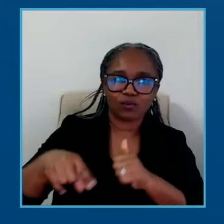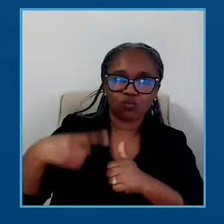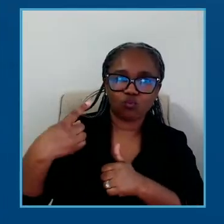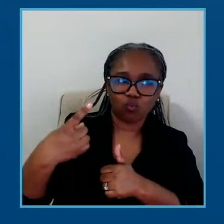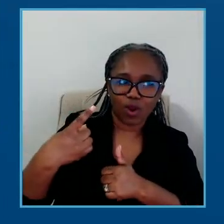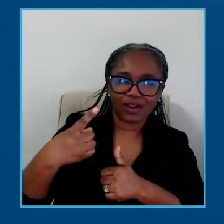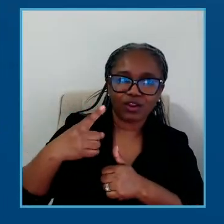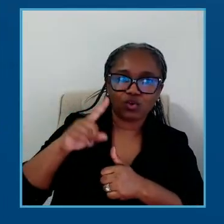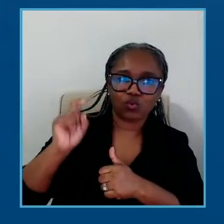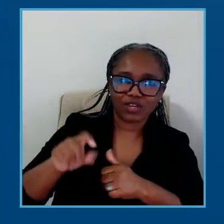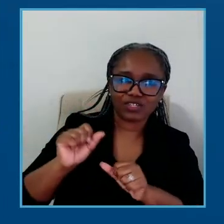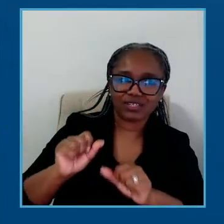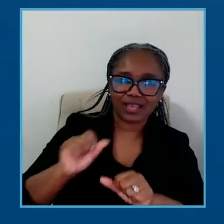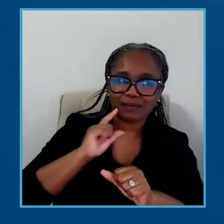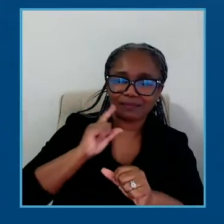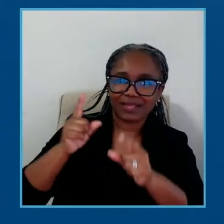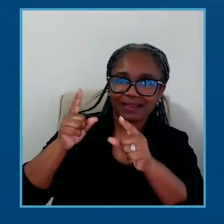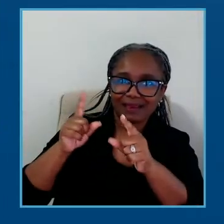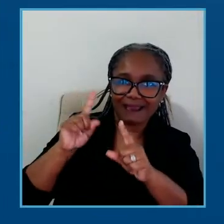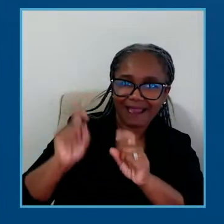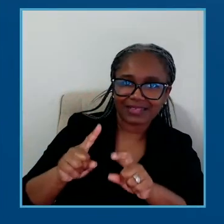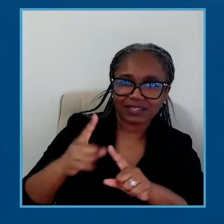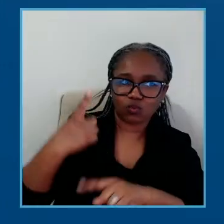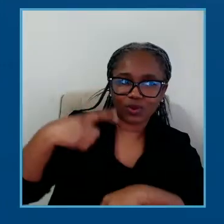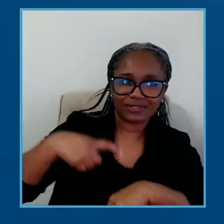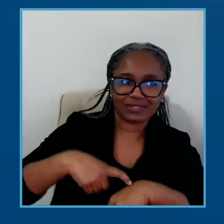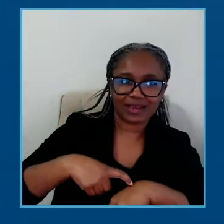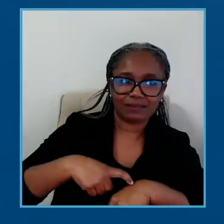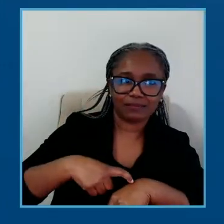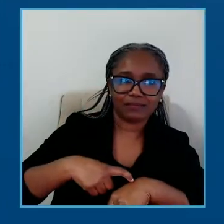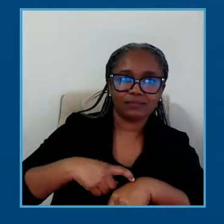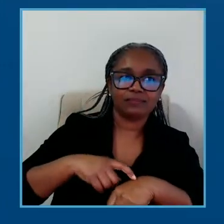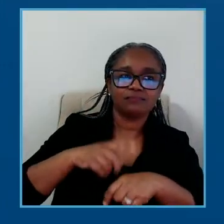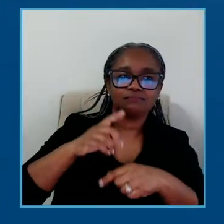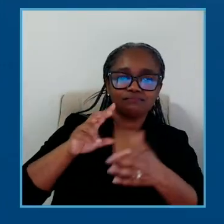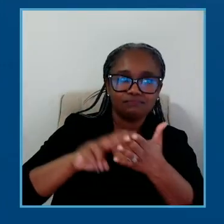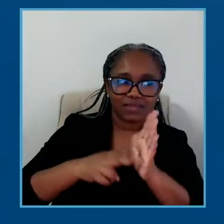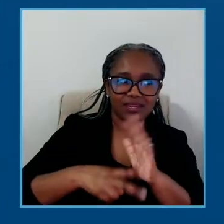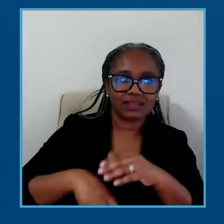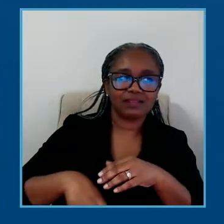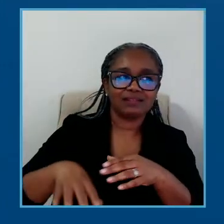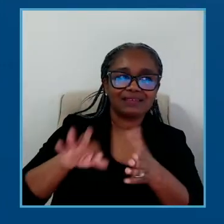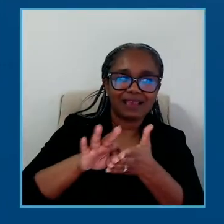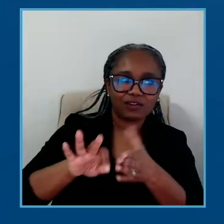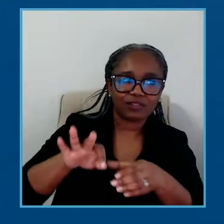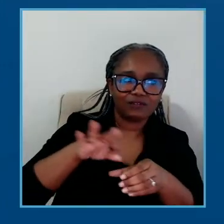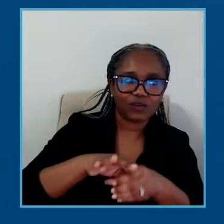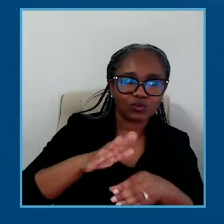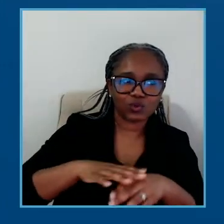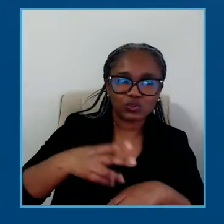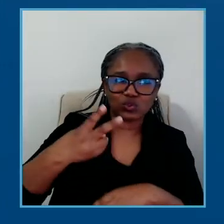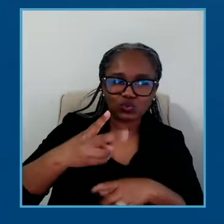fill the male-only seat and which candidate should fill the all-gender seat, the DNC violated this principle.